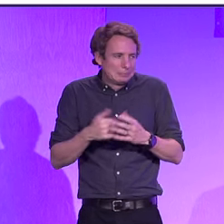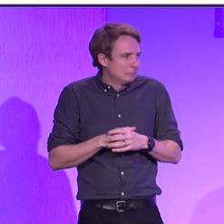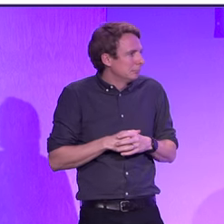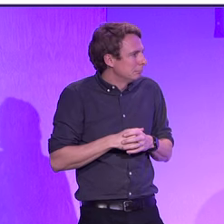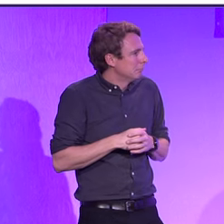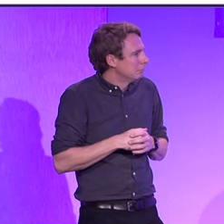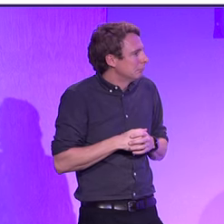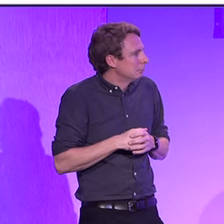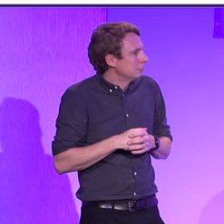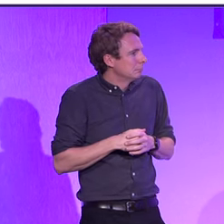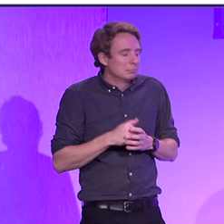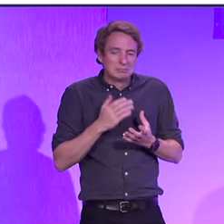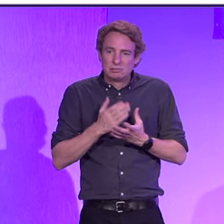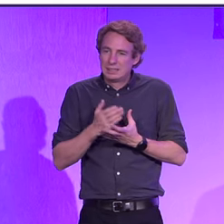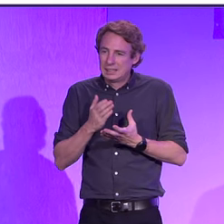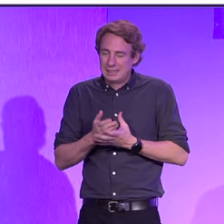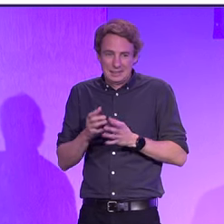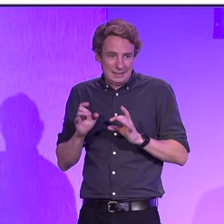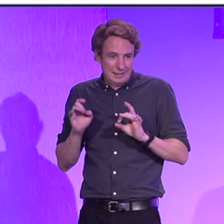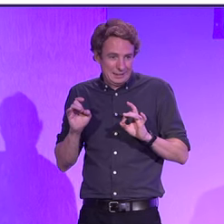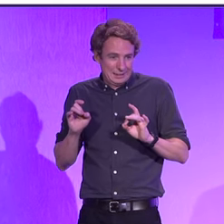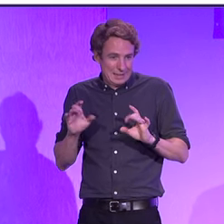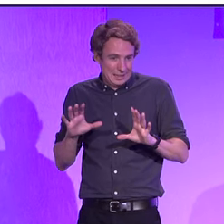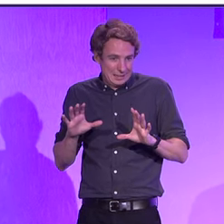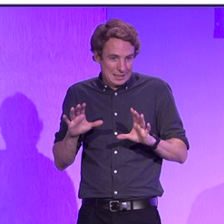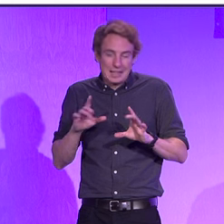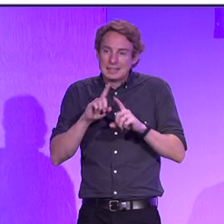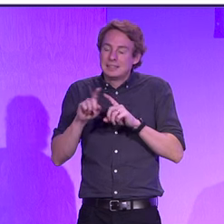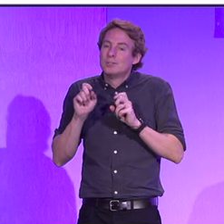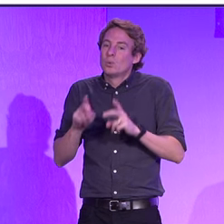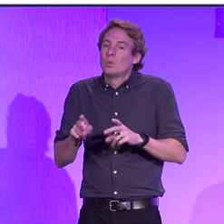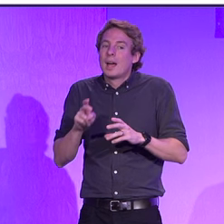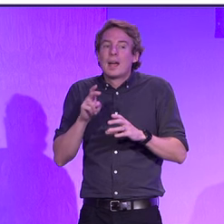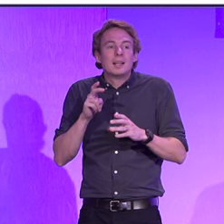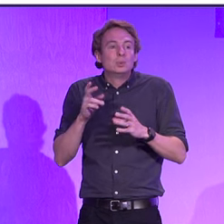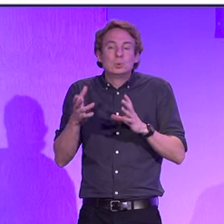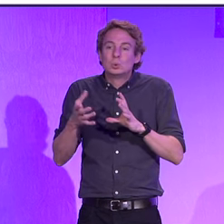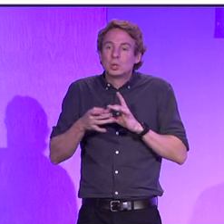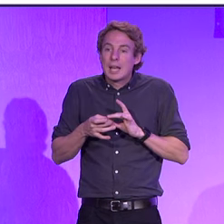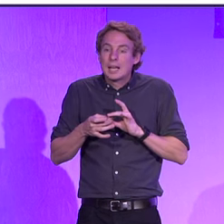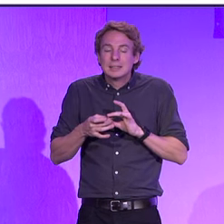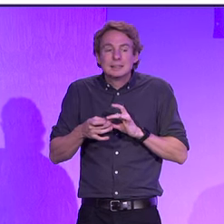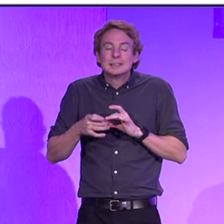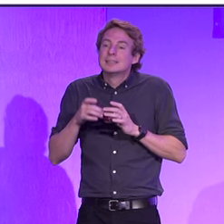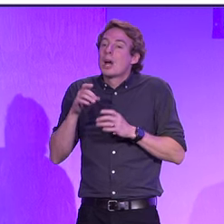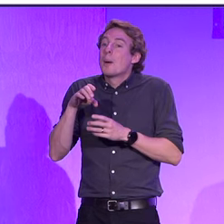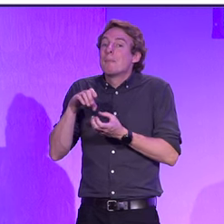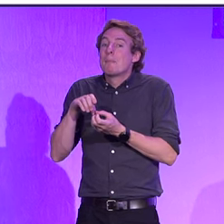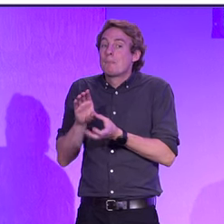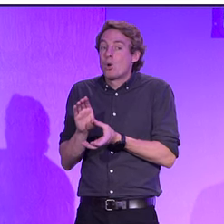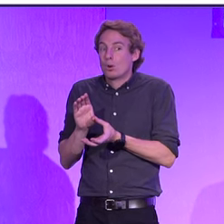And that's kind of it for me. Here's a few ways to connect. If you play Pokemon Go, please come find me.